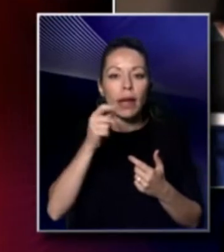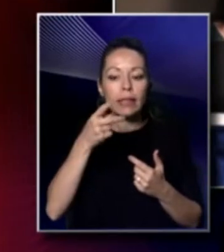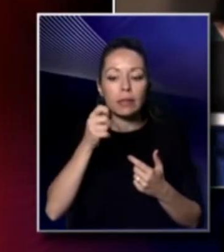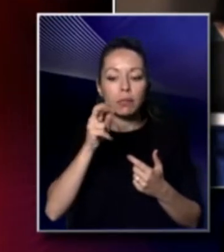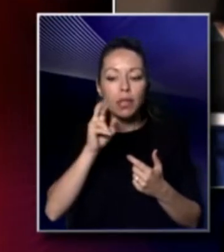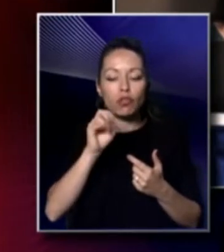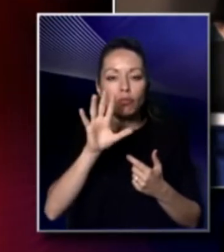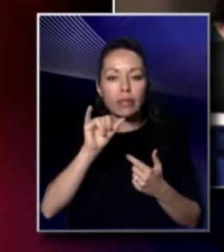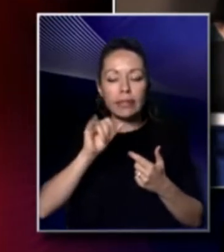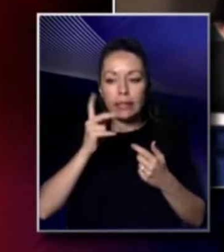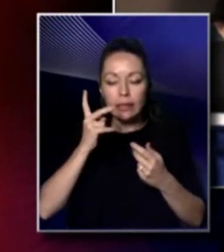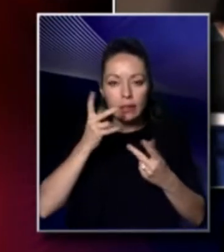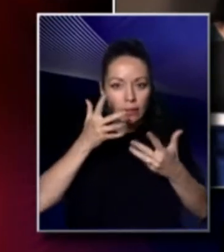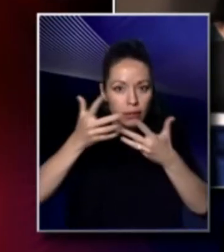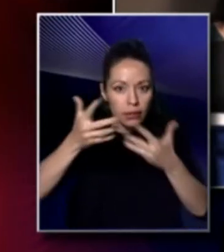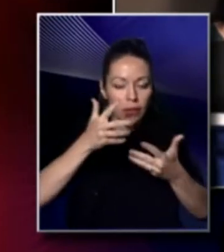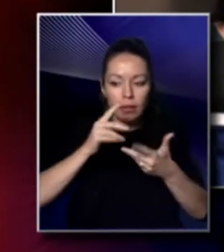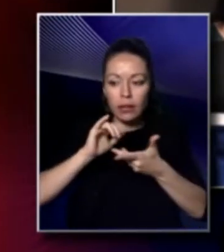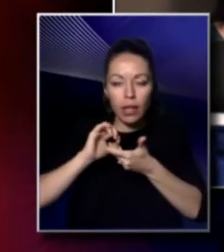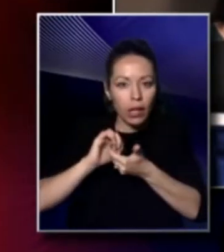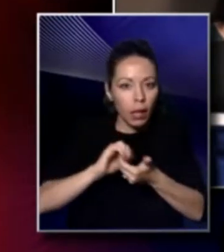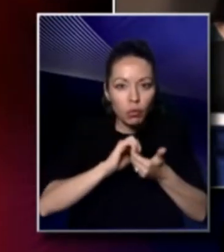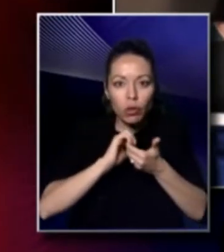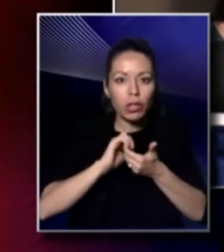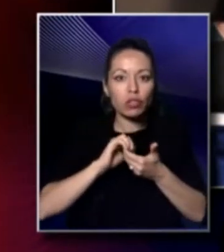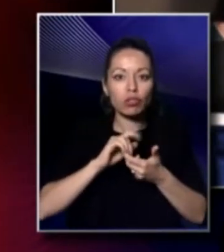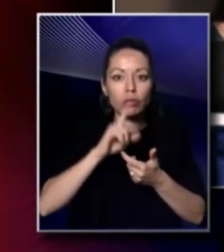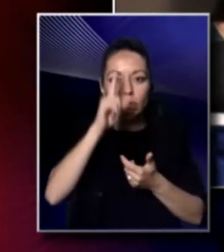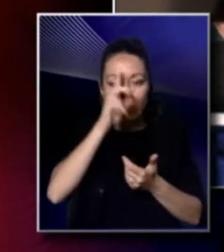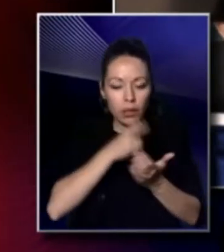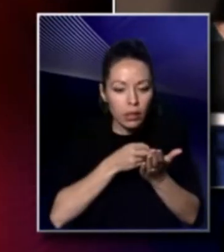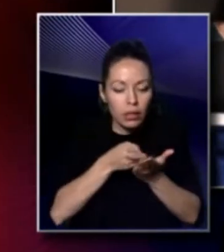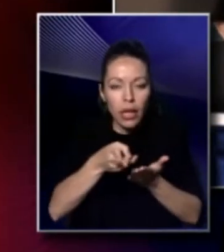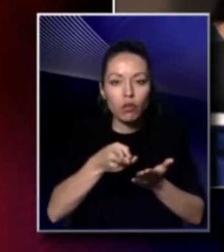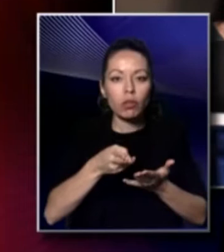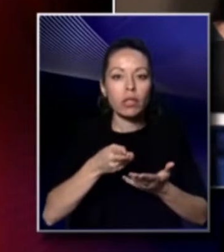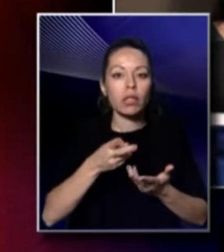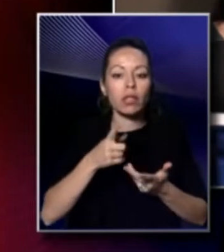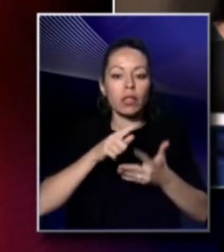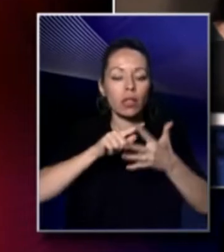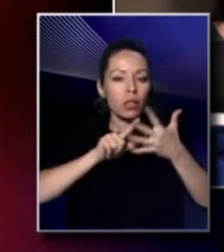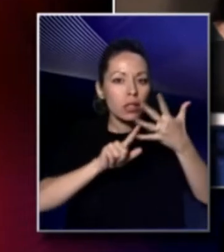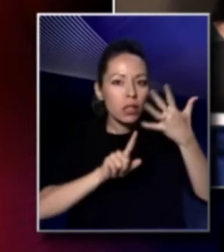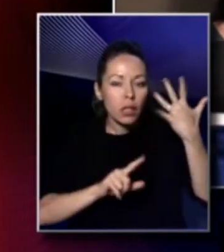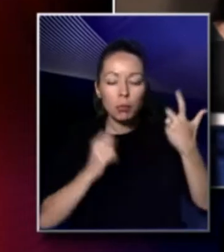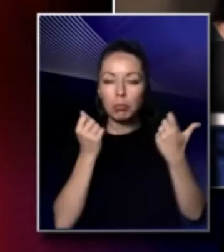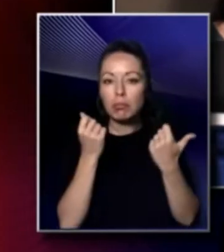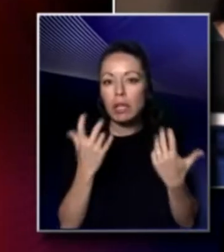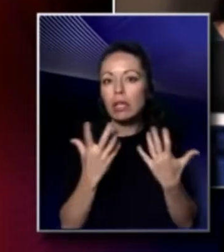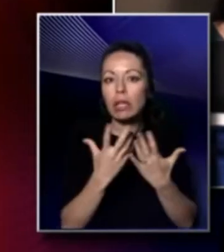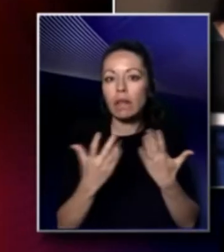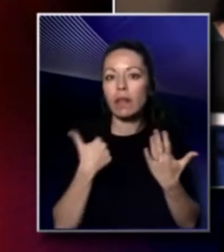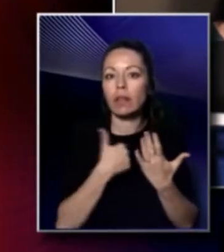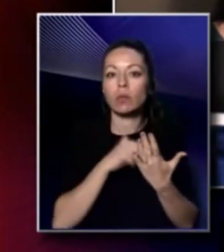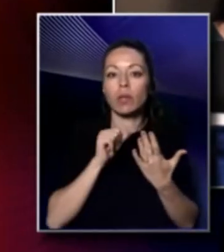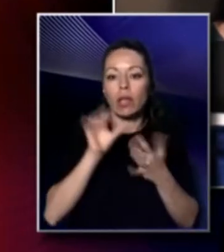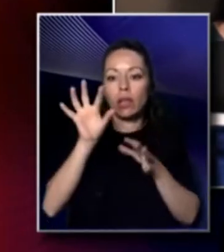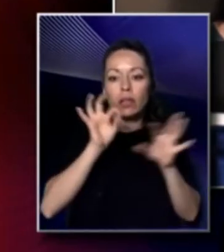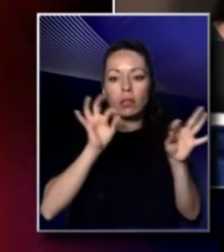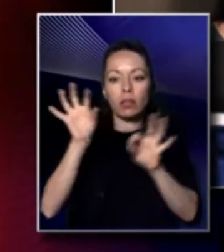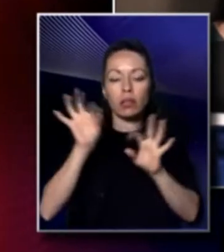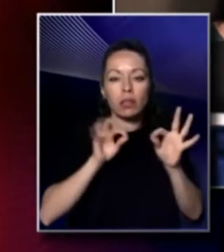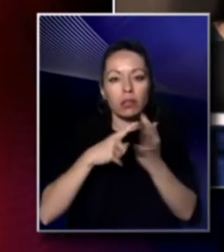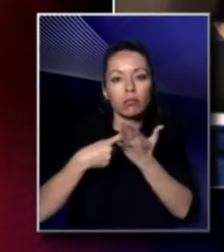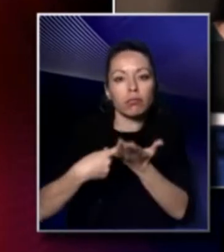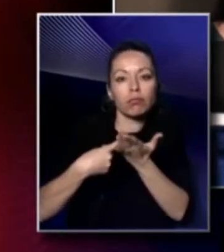about collaboration? Are we talking about integrity? I mean, there's a whole list of things that we can pick from.